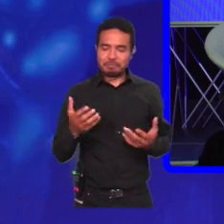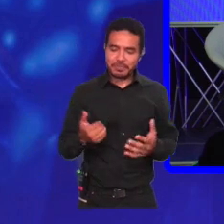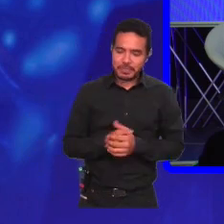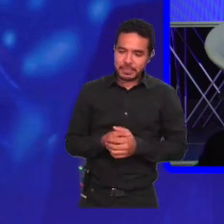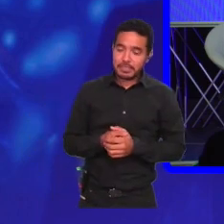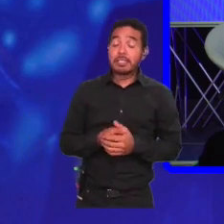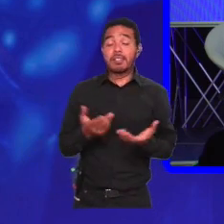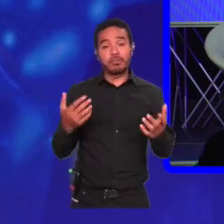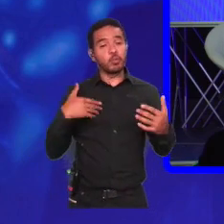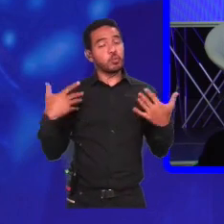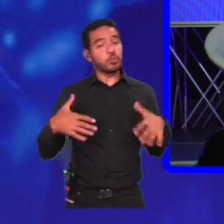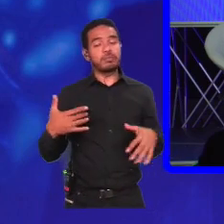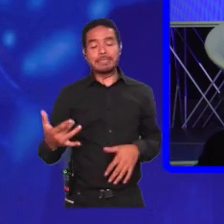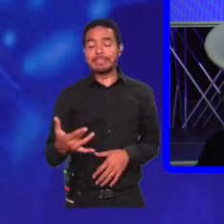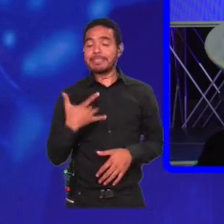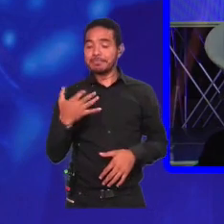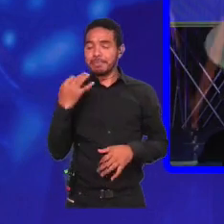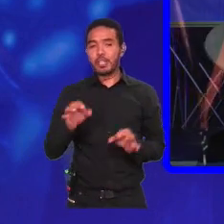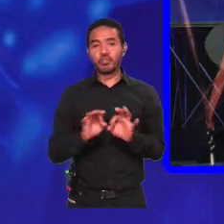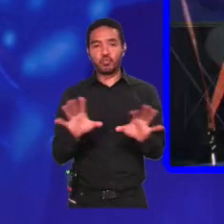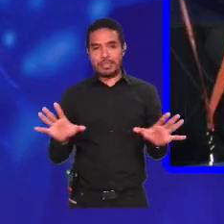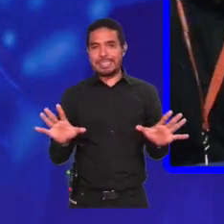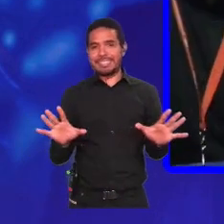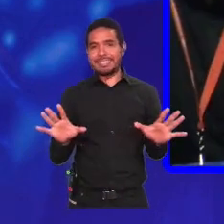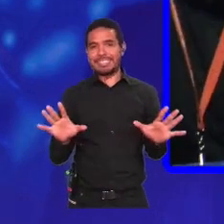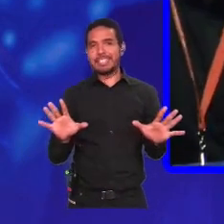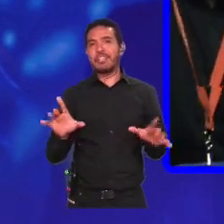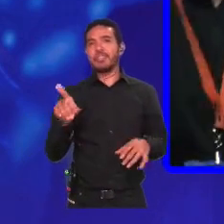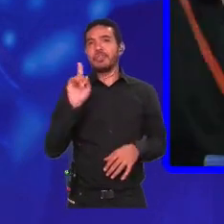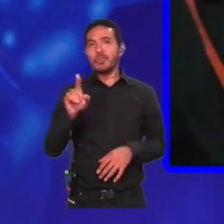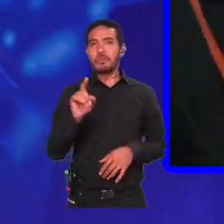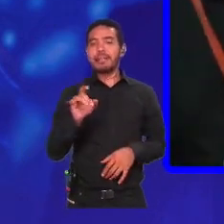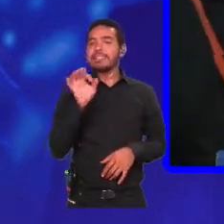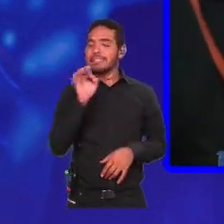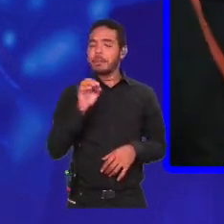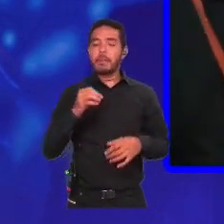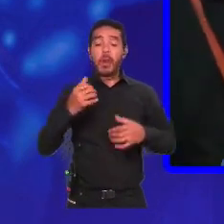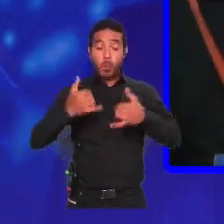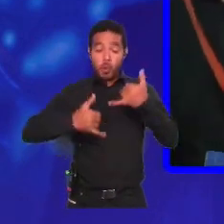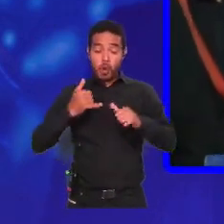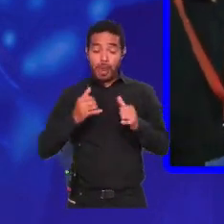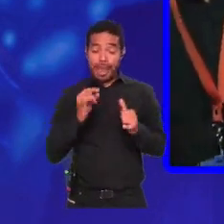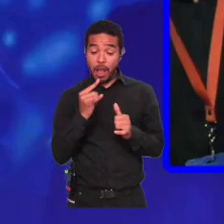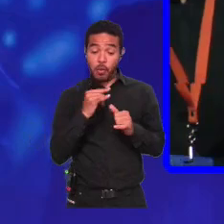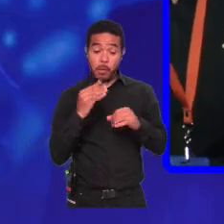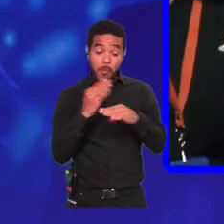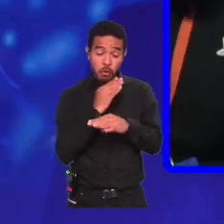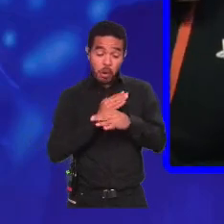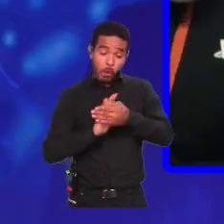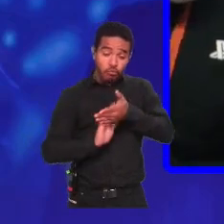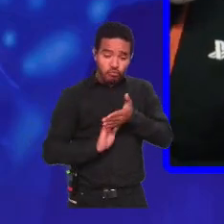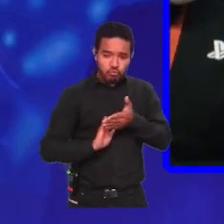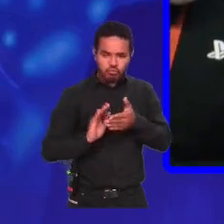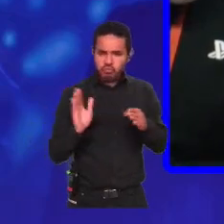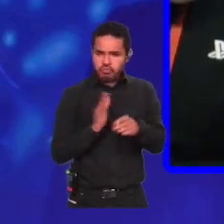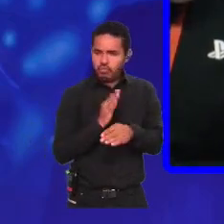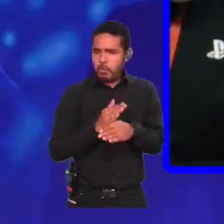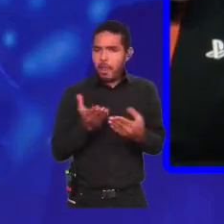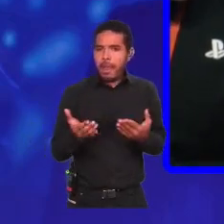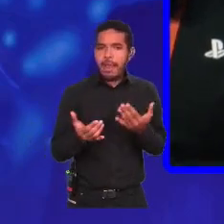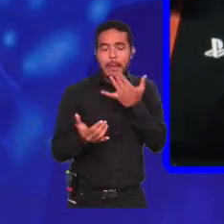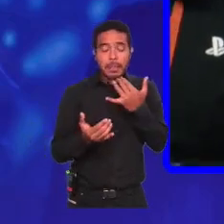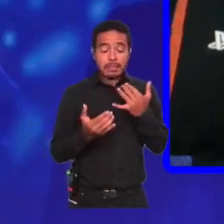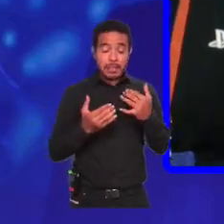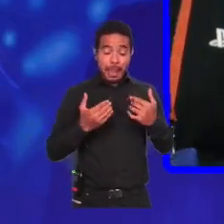touch all of the game titles. So when we solve a problem here, we bring it forward. So what we try and do